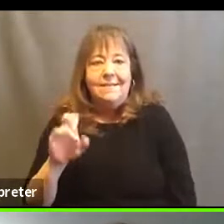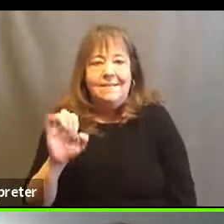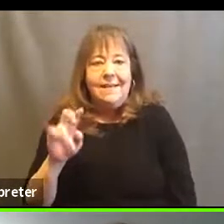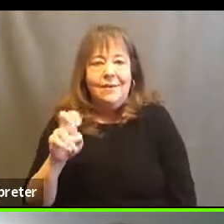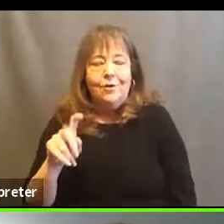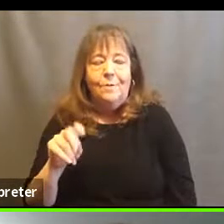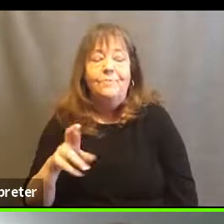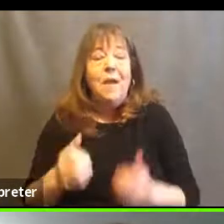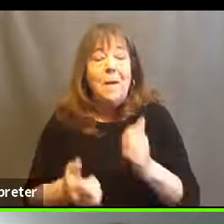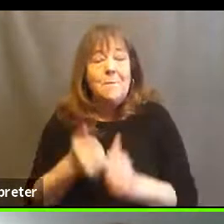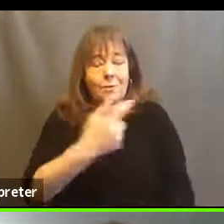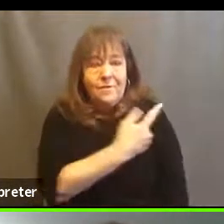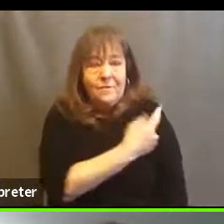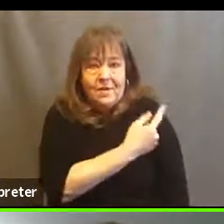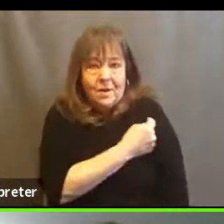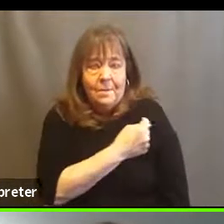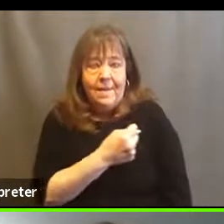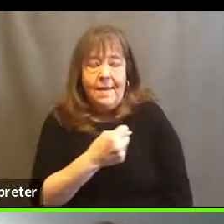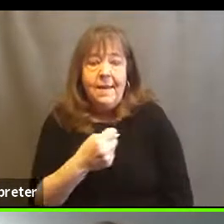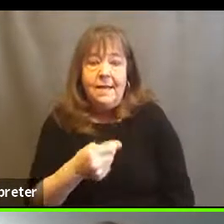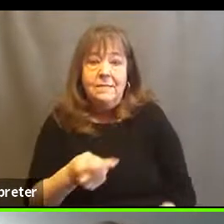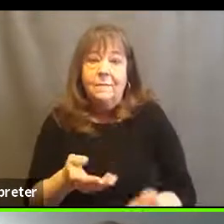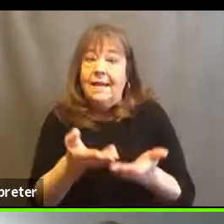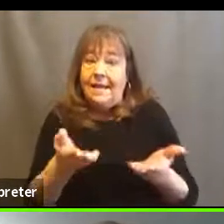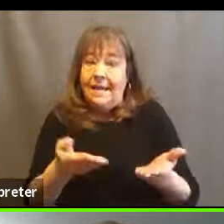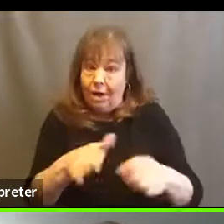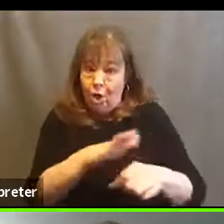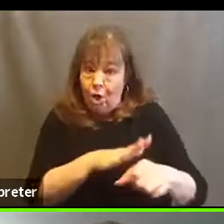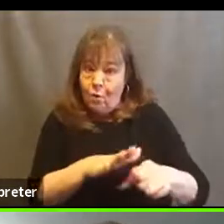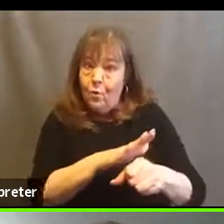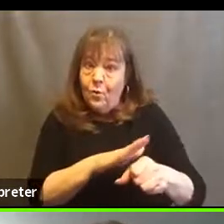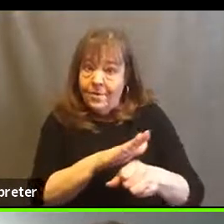Most of the vaccine has been given locally. So